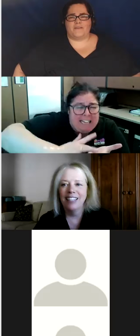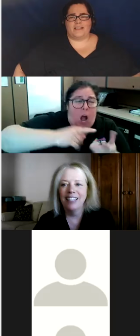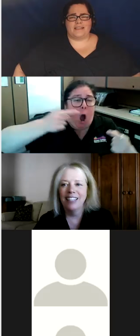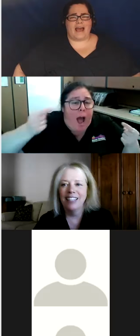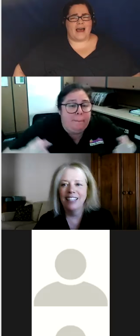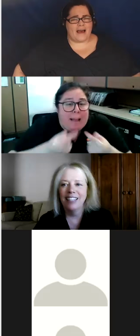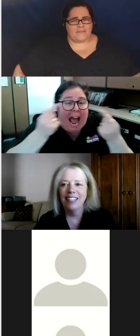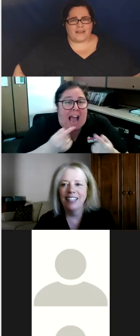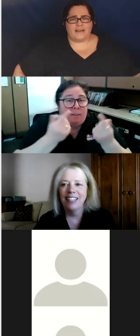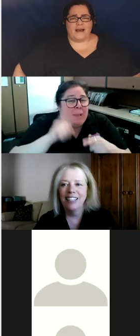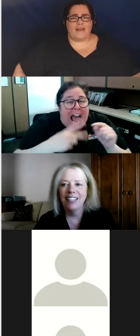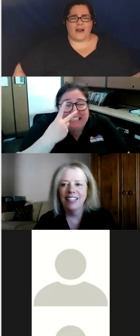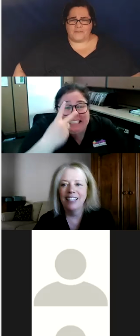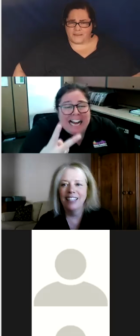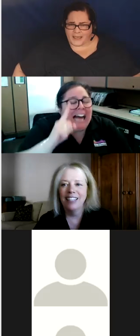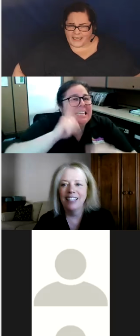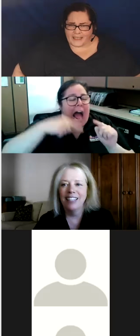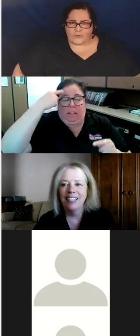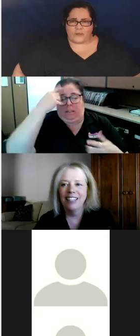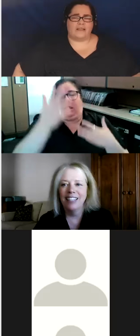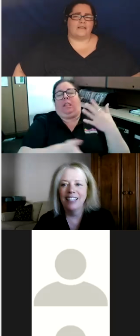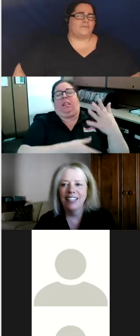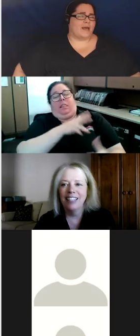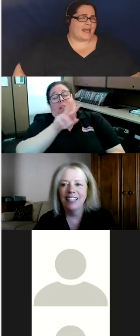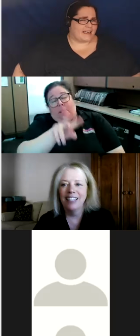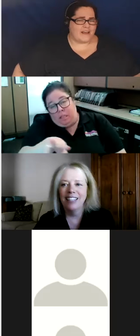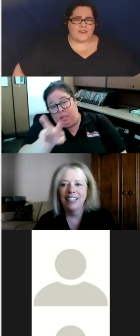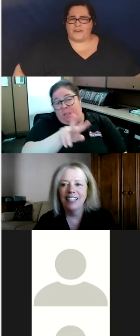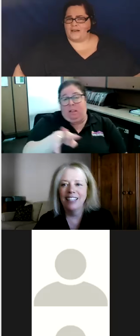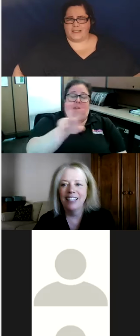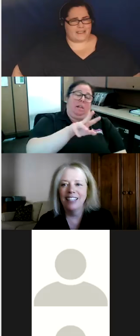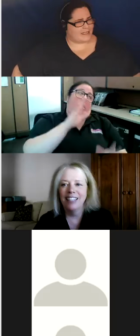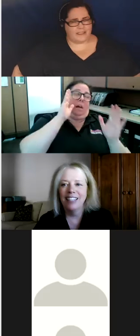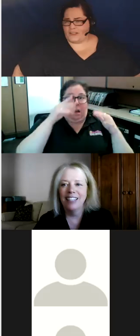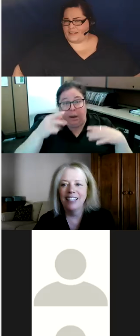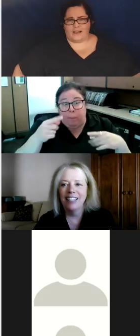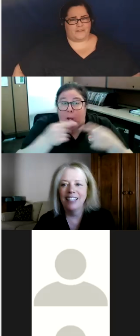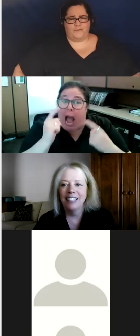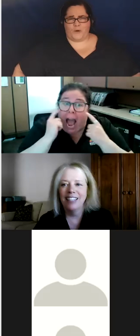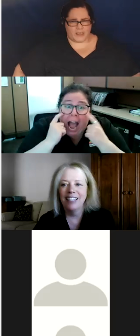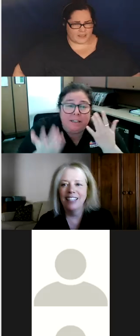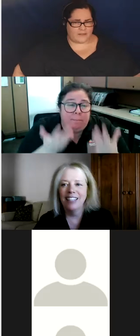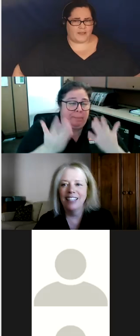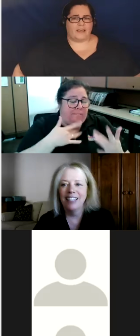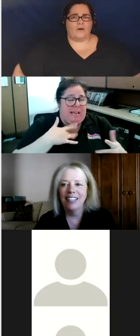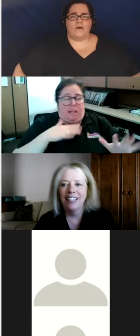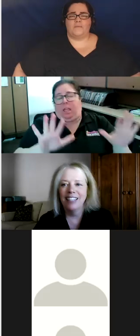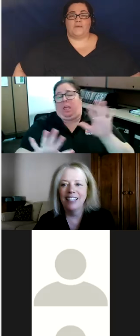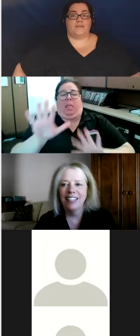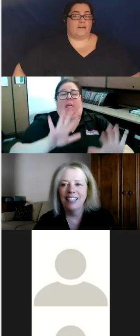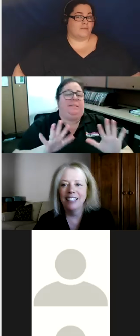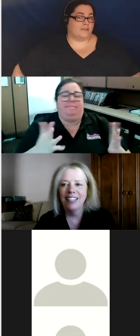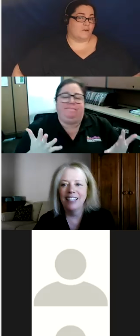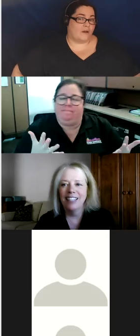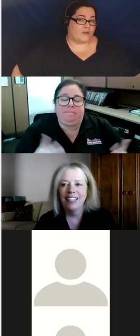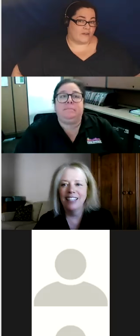Maybe if it's heavy, they're heavily medicated or in a lot of pain, they're not able to think clearly enough and focus on the video. Maybe